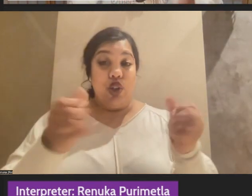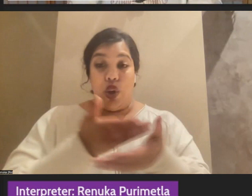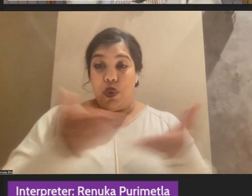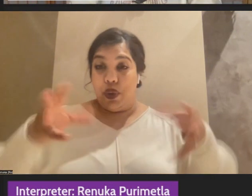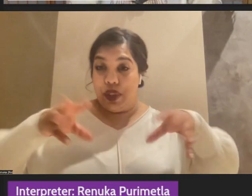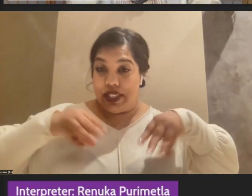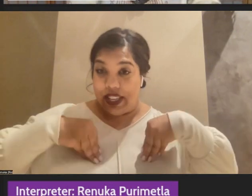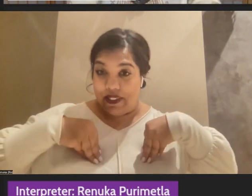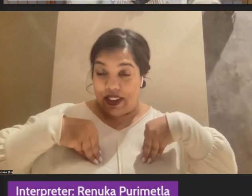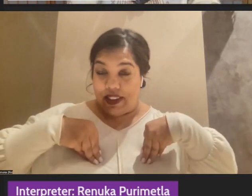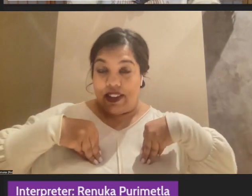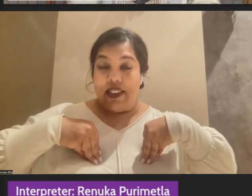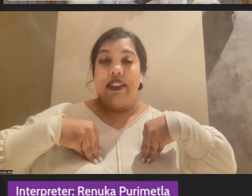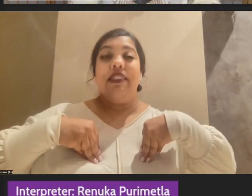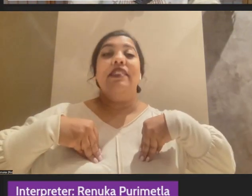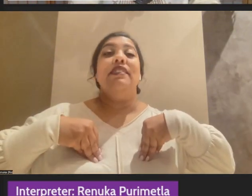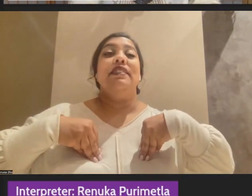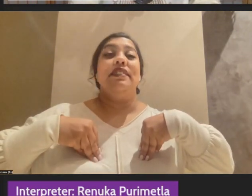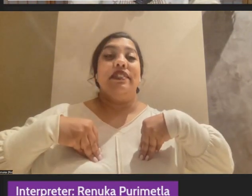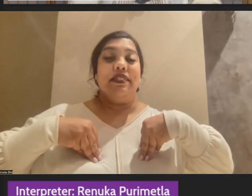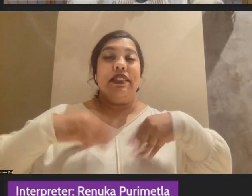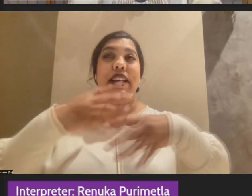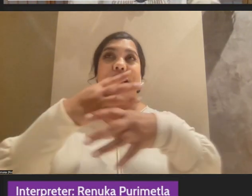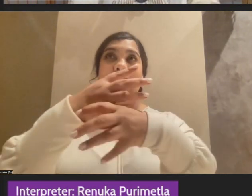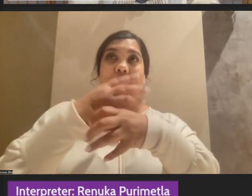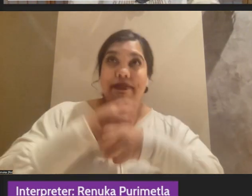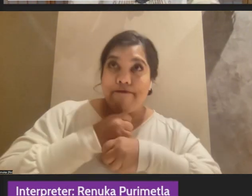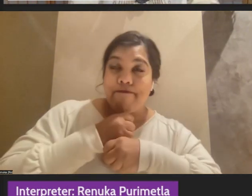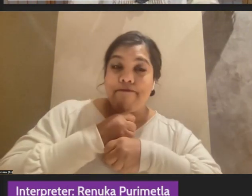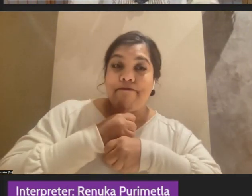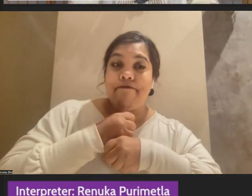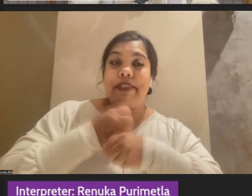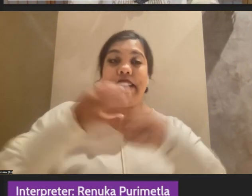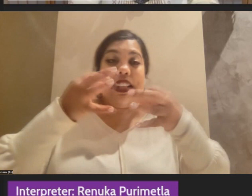we declare it, and we live it by saying, and so it is.